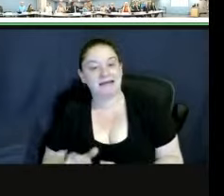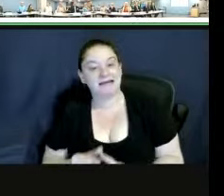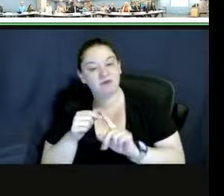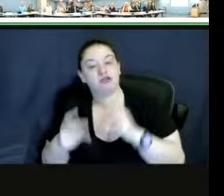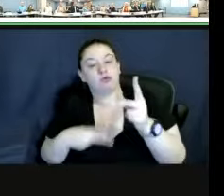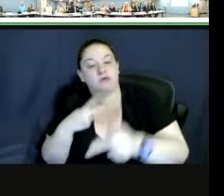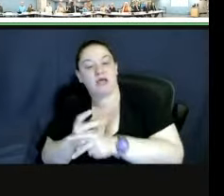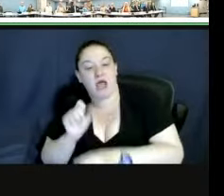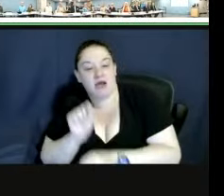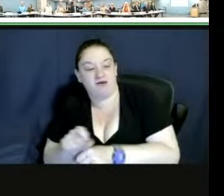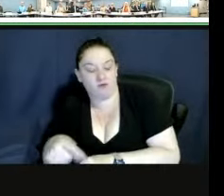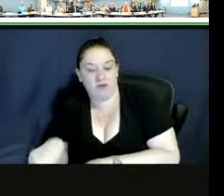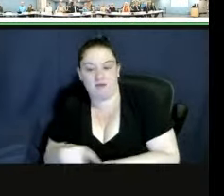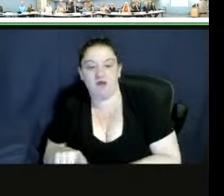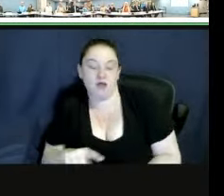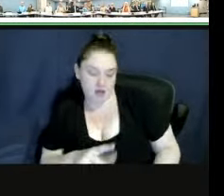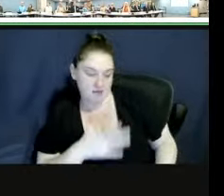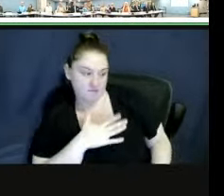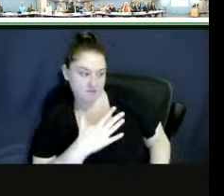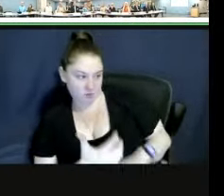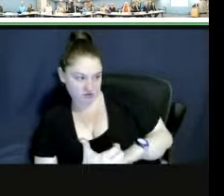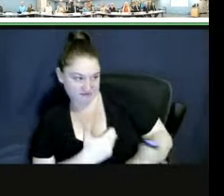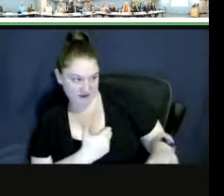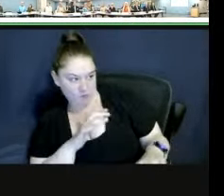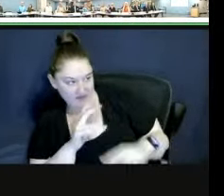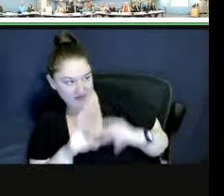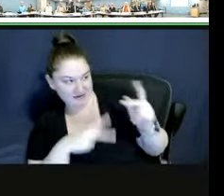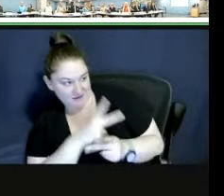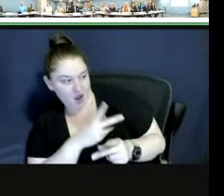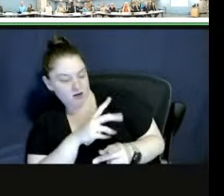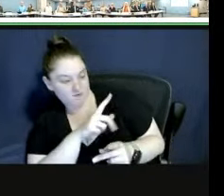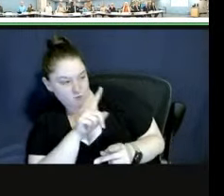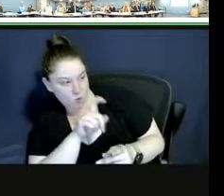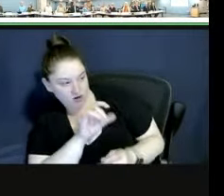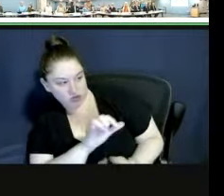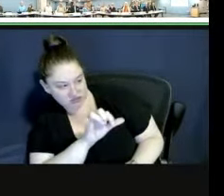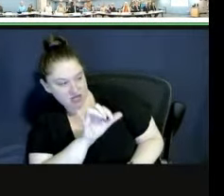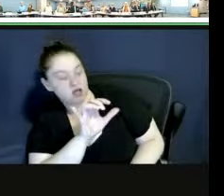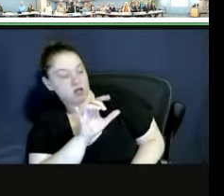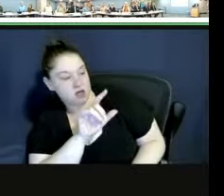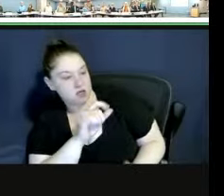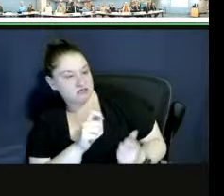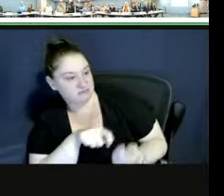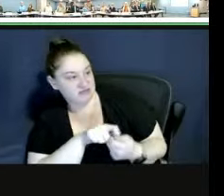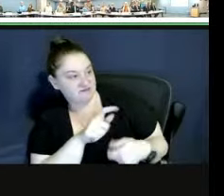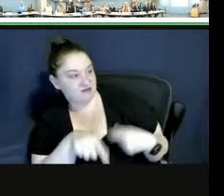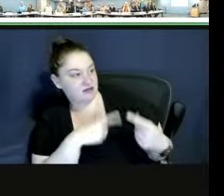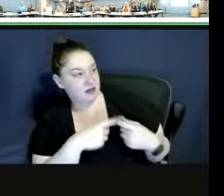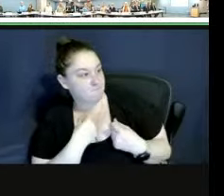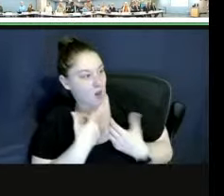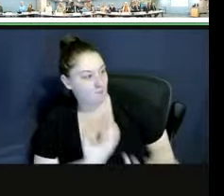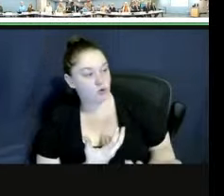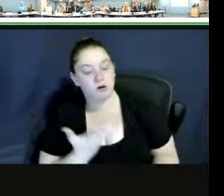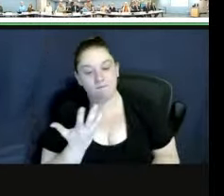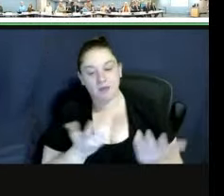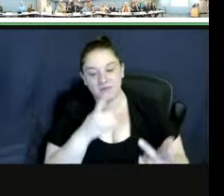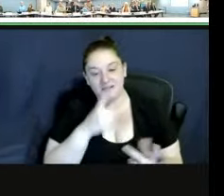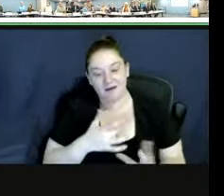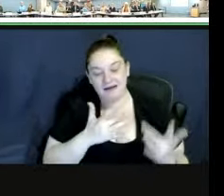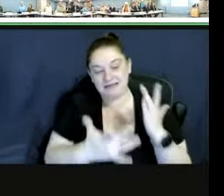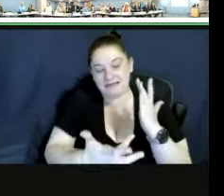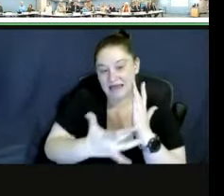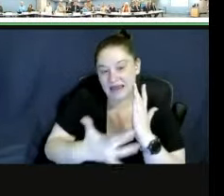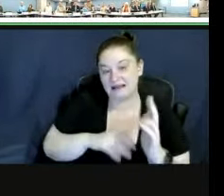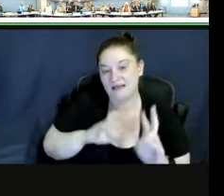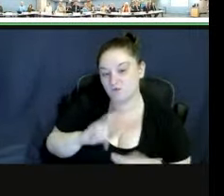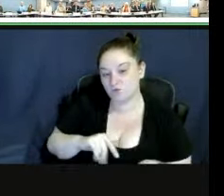That was my follow-up question as well, was specifically about burnout. So even though this may not, technically have a response time